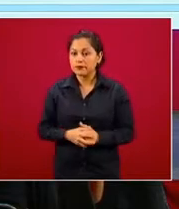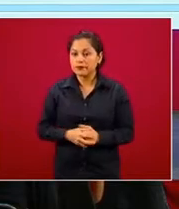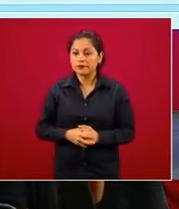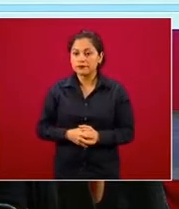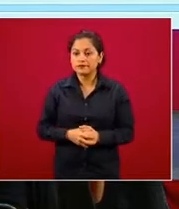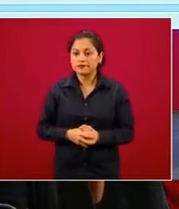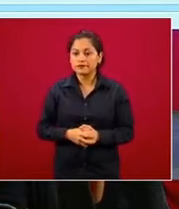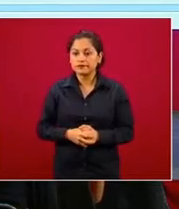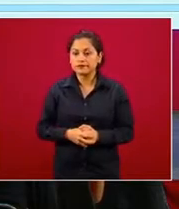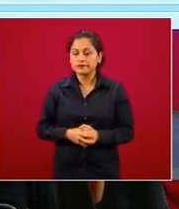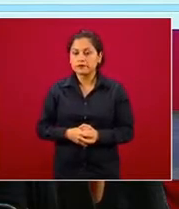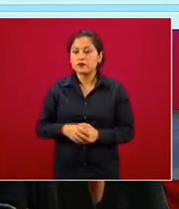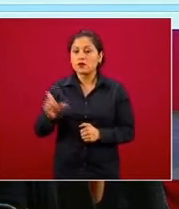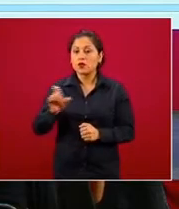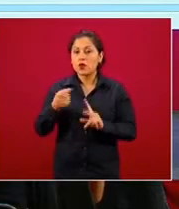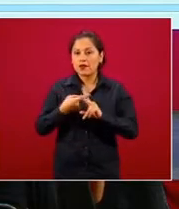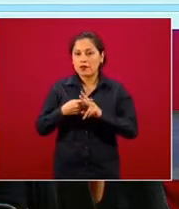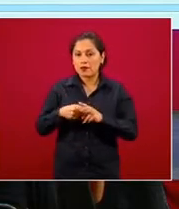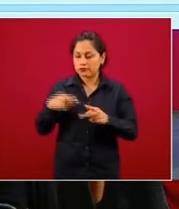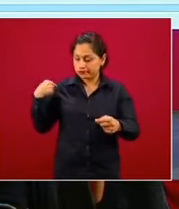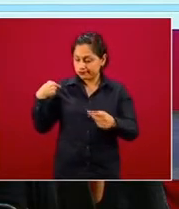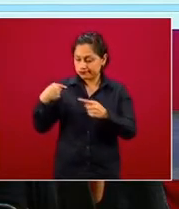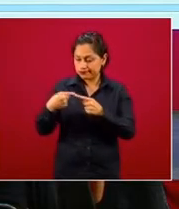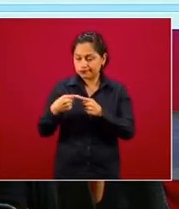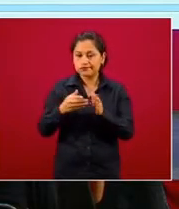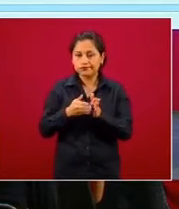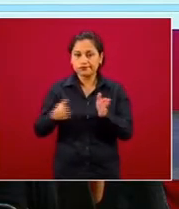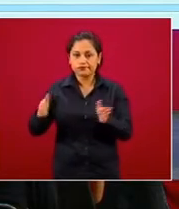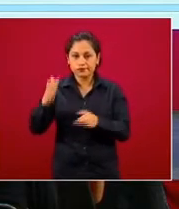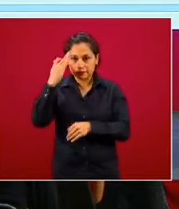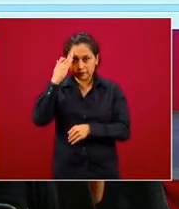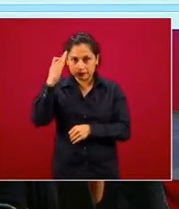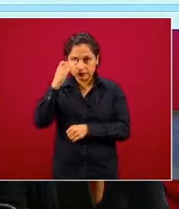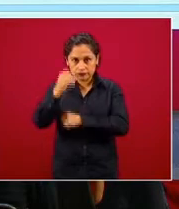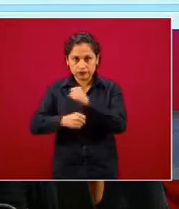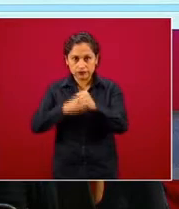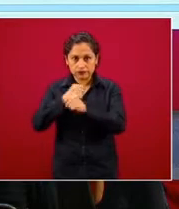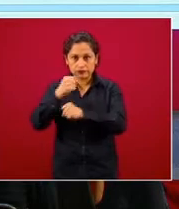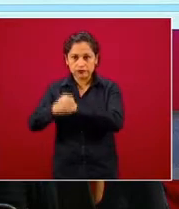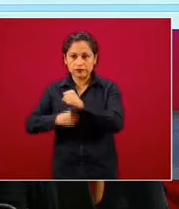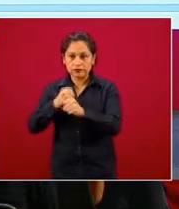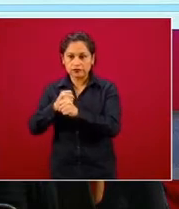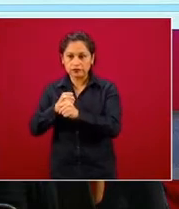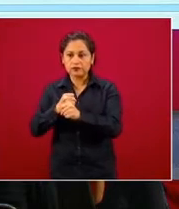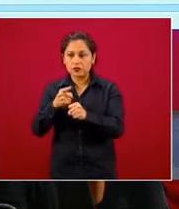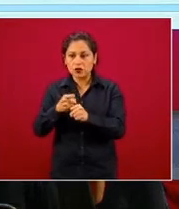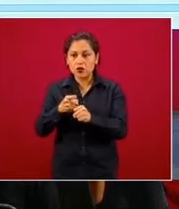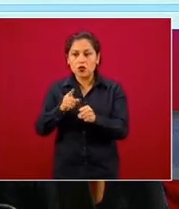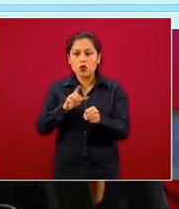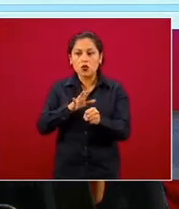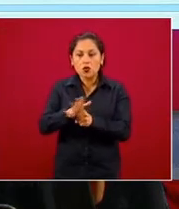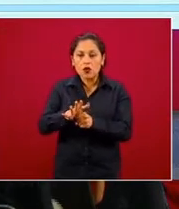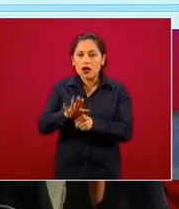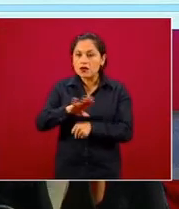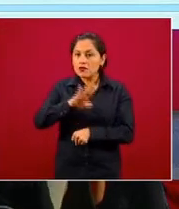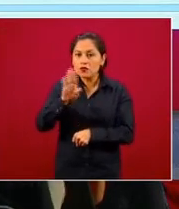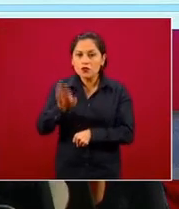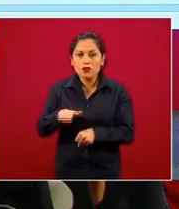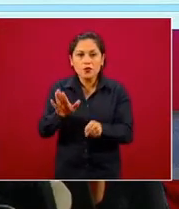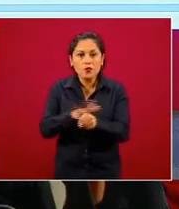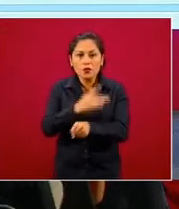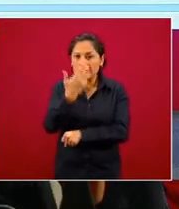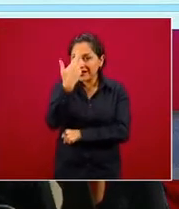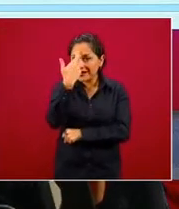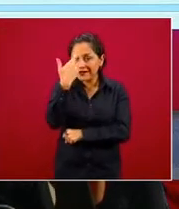can see that they're not specified. We don't know what the cause of death is because they didn't do a laboratory test, because the